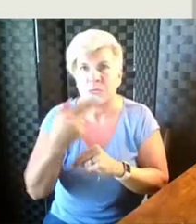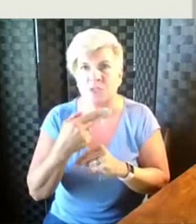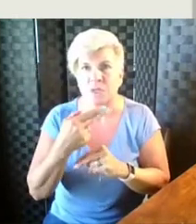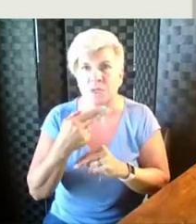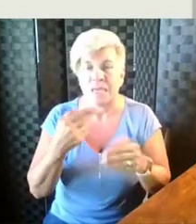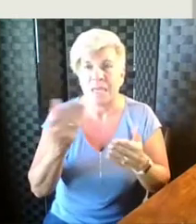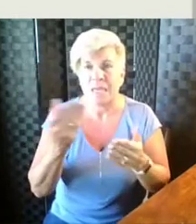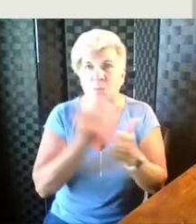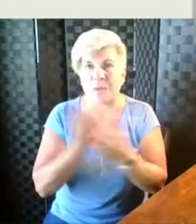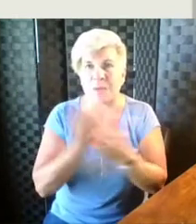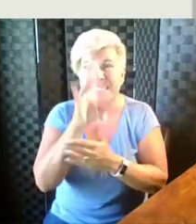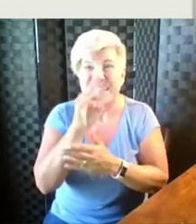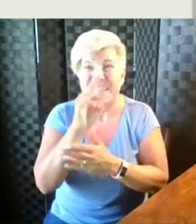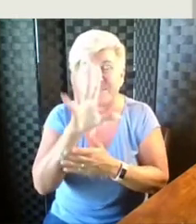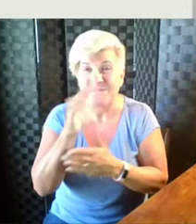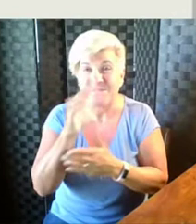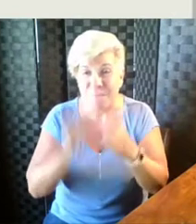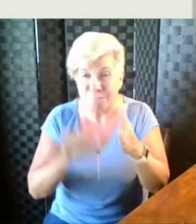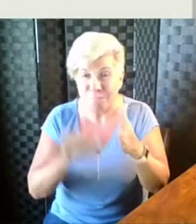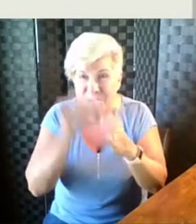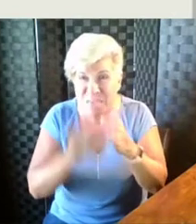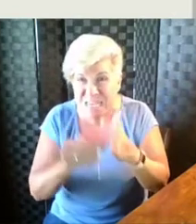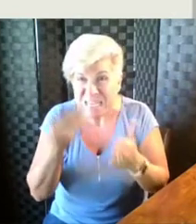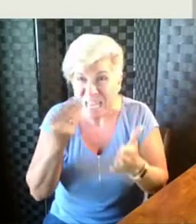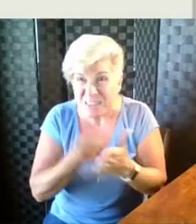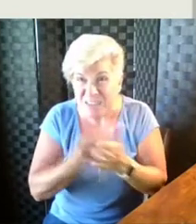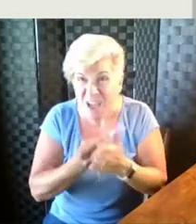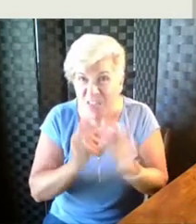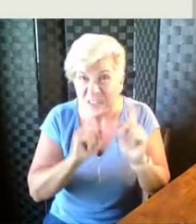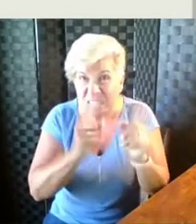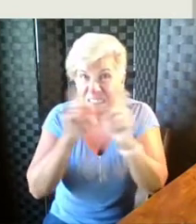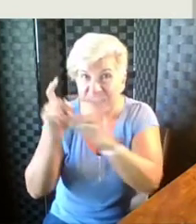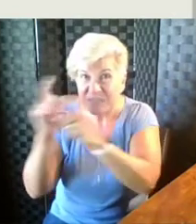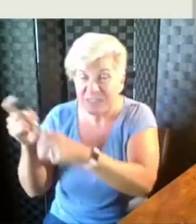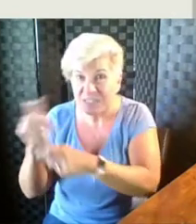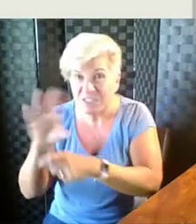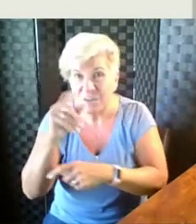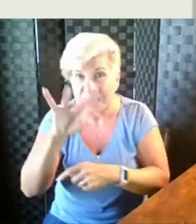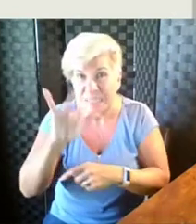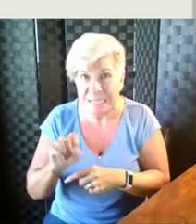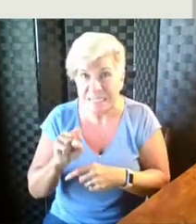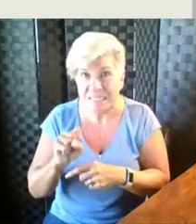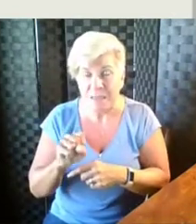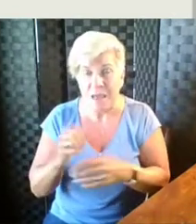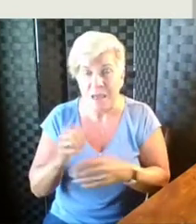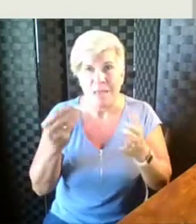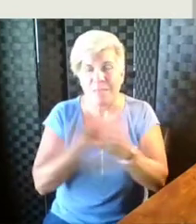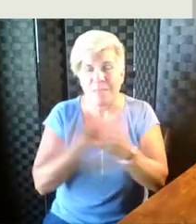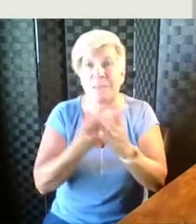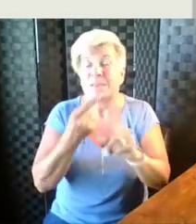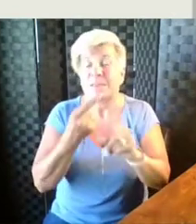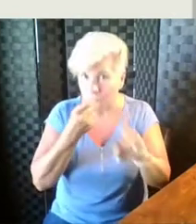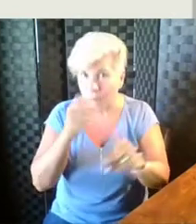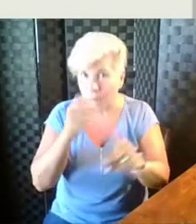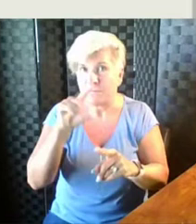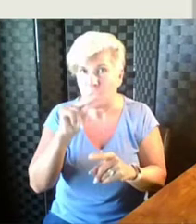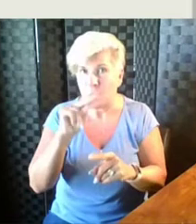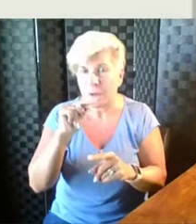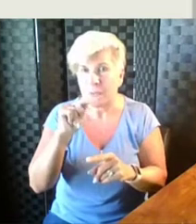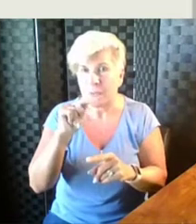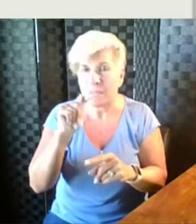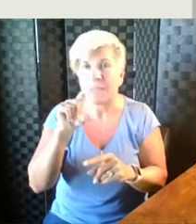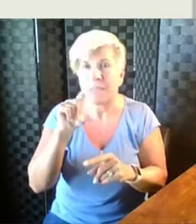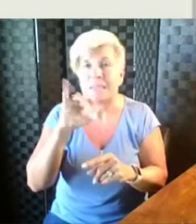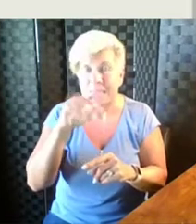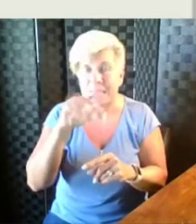than $75 million for charities. Much of this money came from Fortnite games. It is free to play